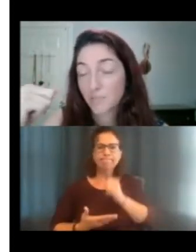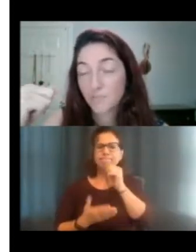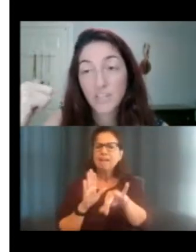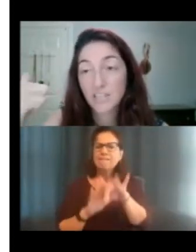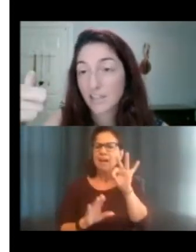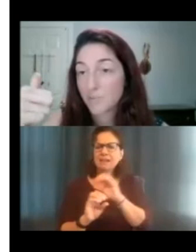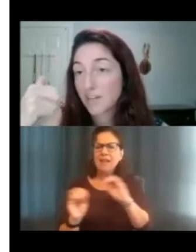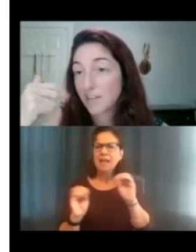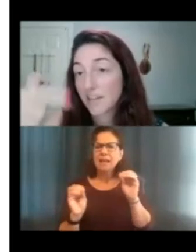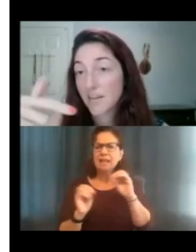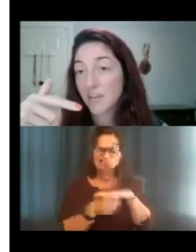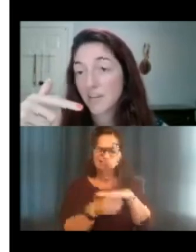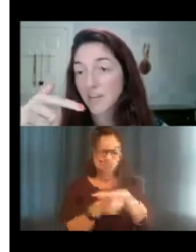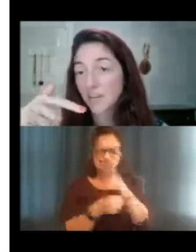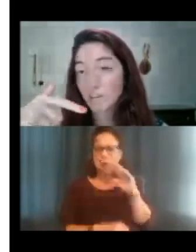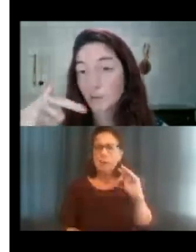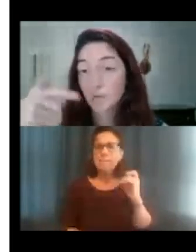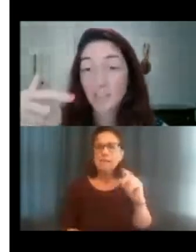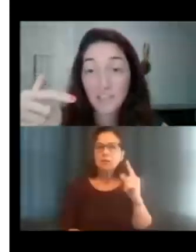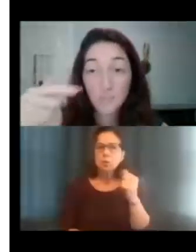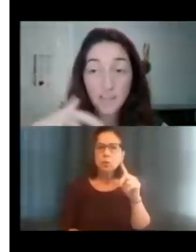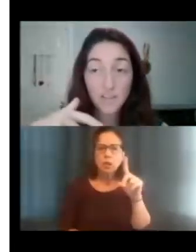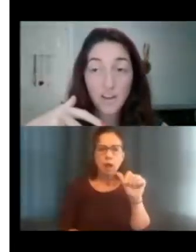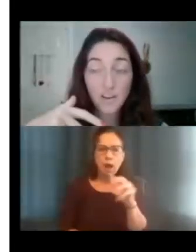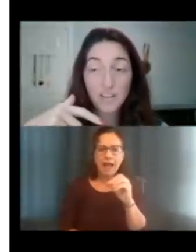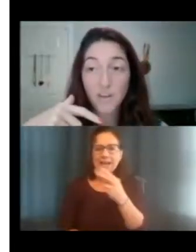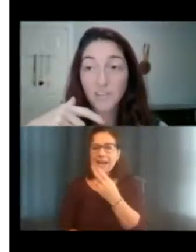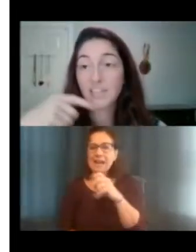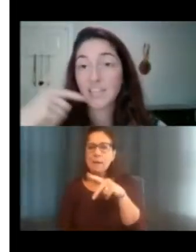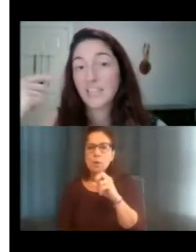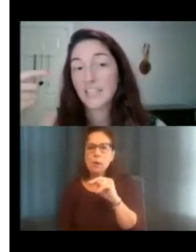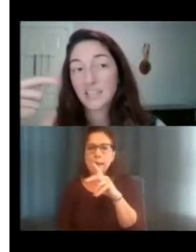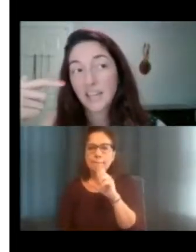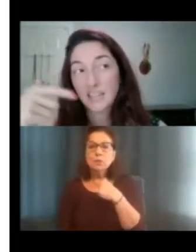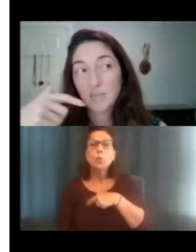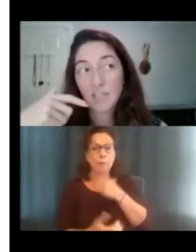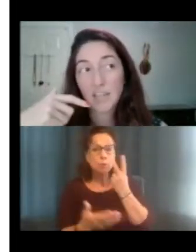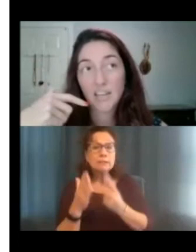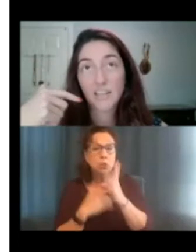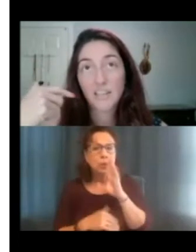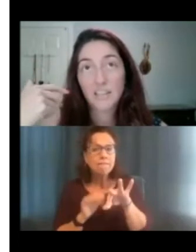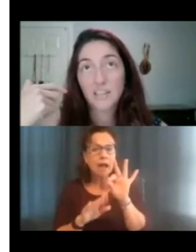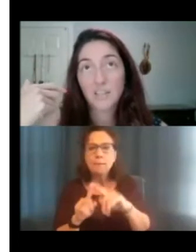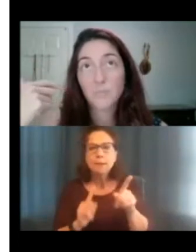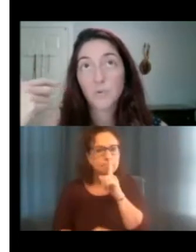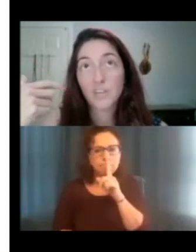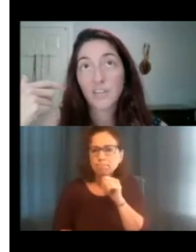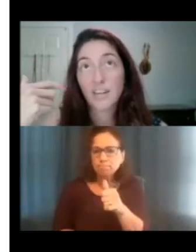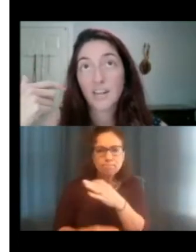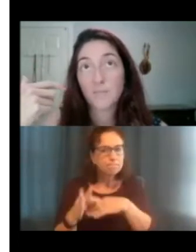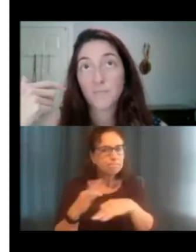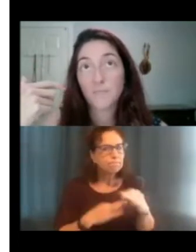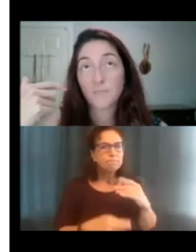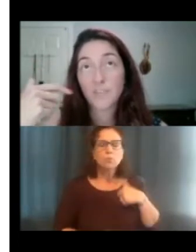for regions like the amygdala and hippocampus, which we were predicting by the neurocognitive model. Instead, it seems like there's